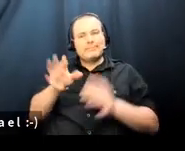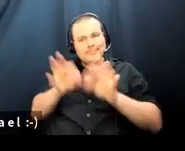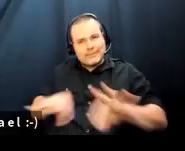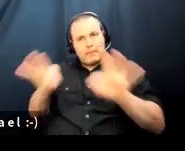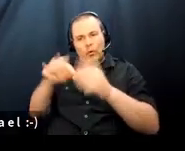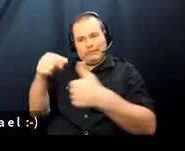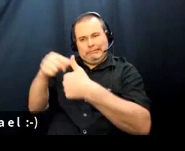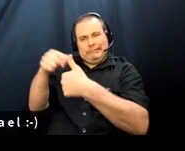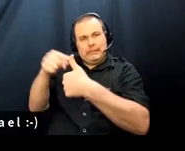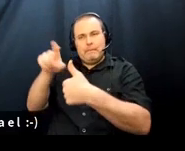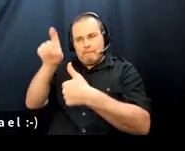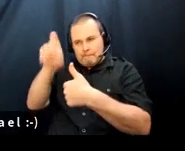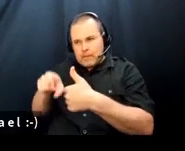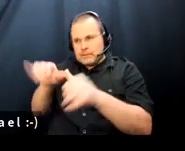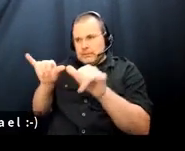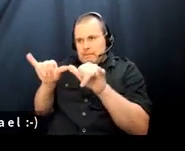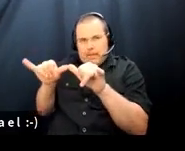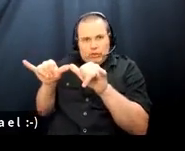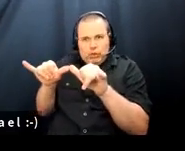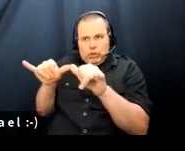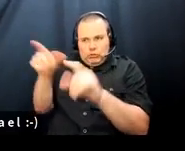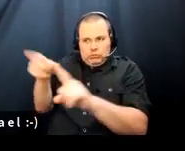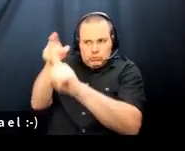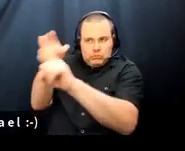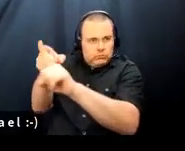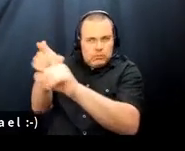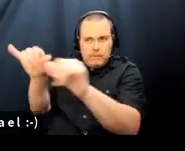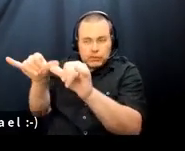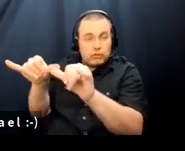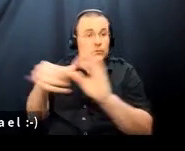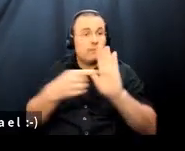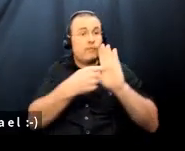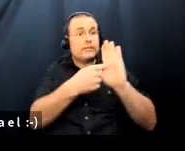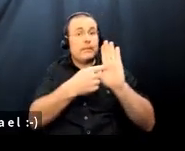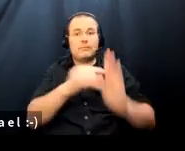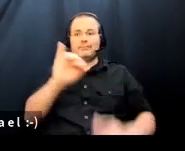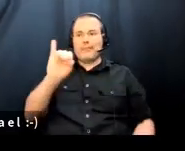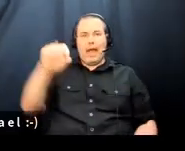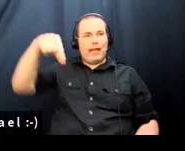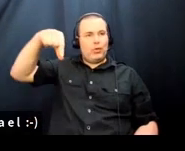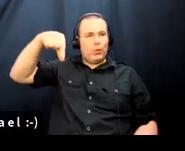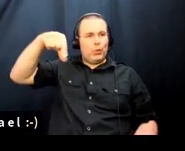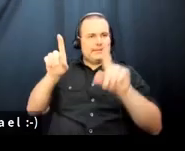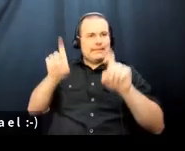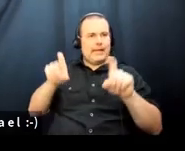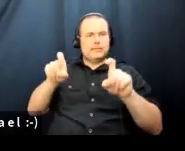measure. Best example I can think of is IQ tests, okay?